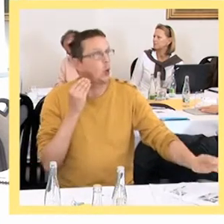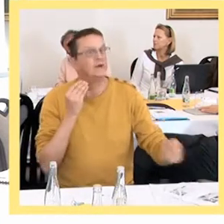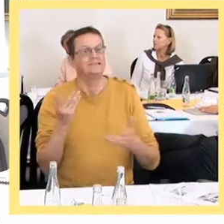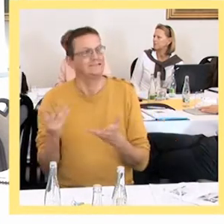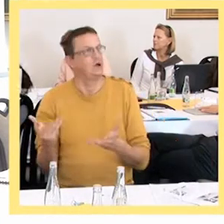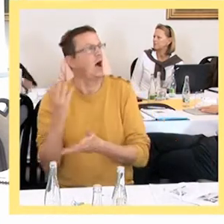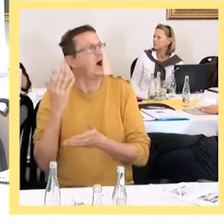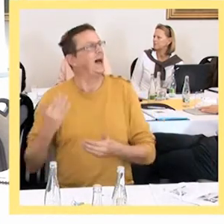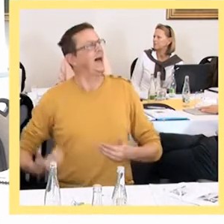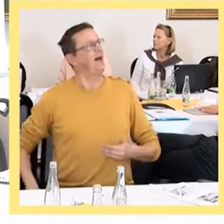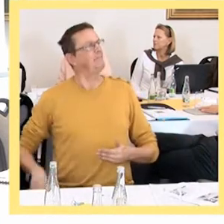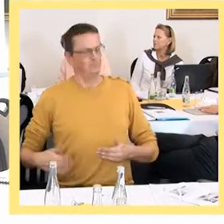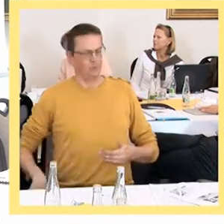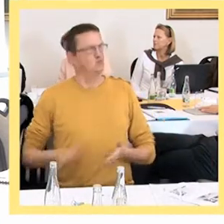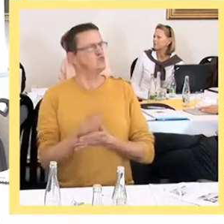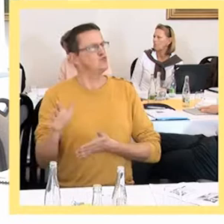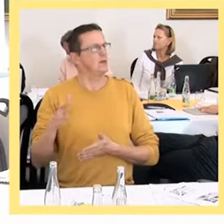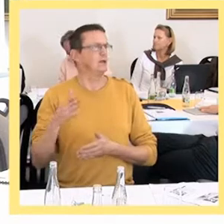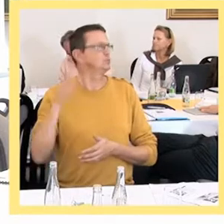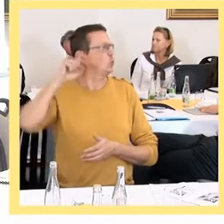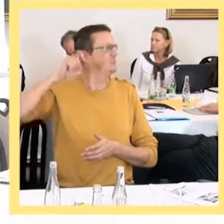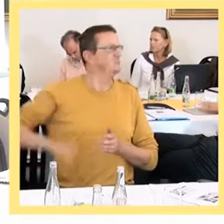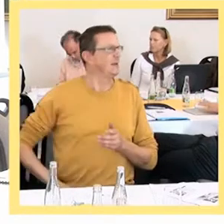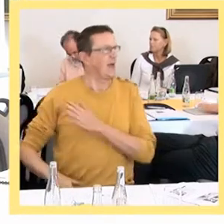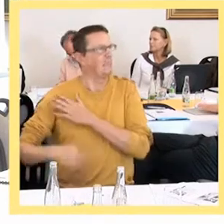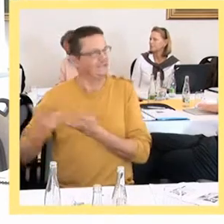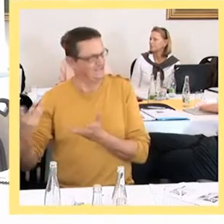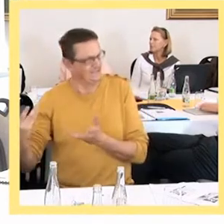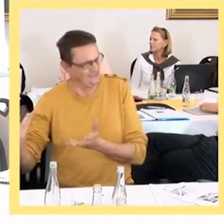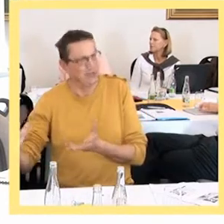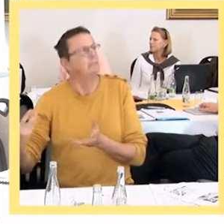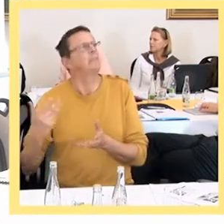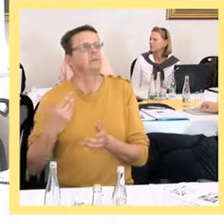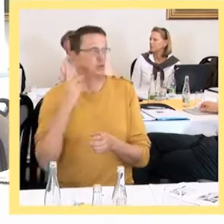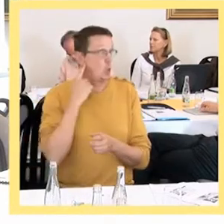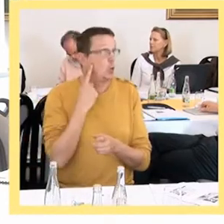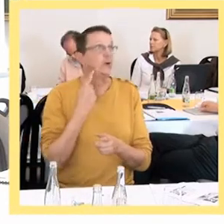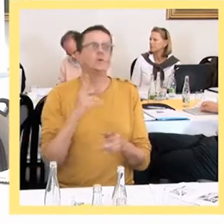treated appropriately or according to clinical procedure, simply because of communication.